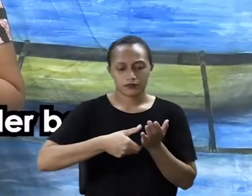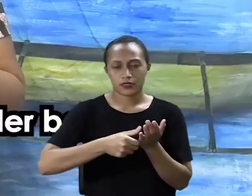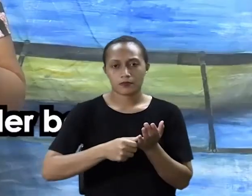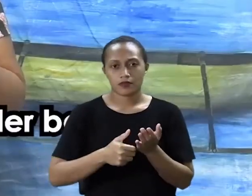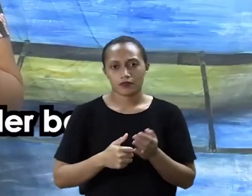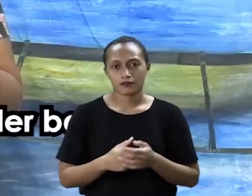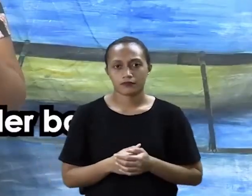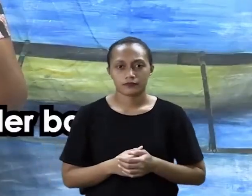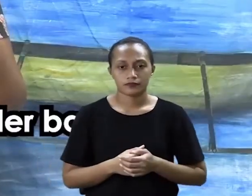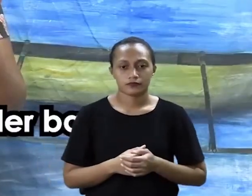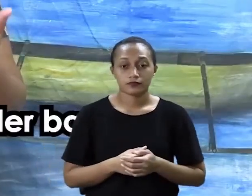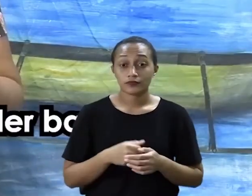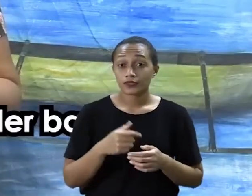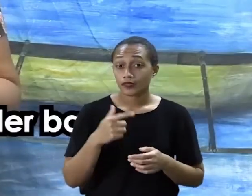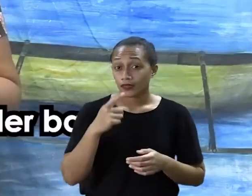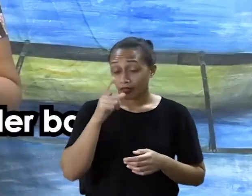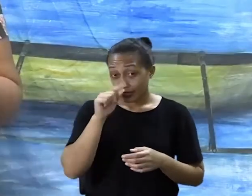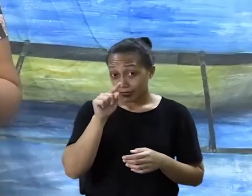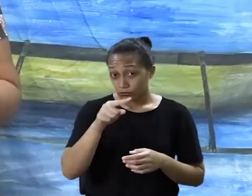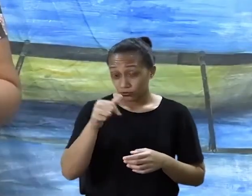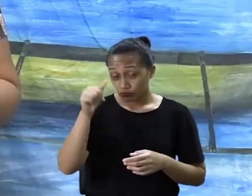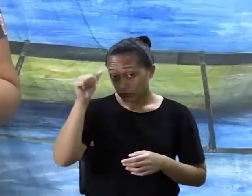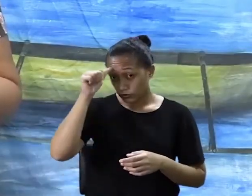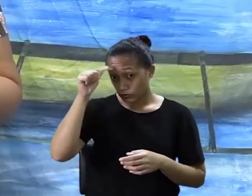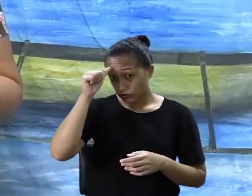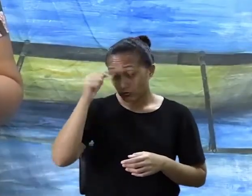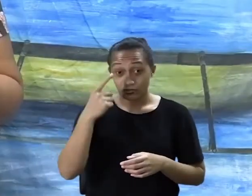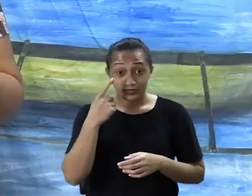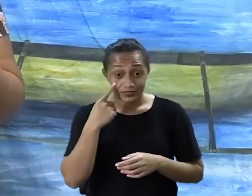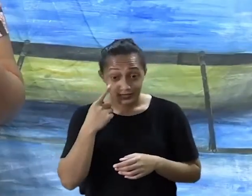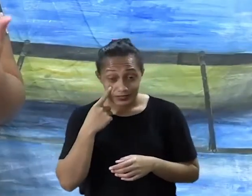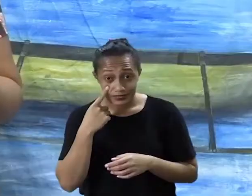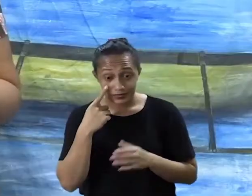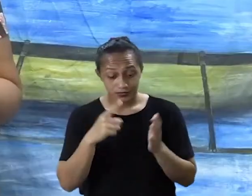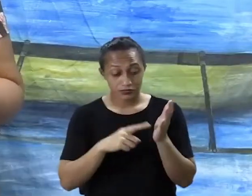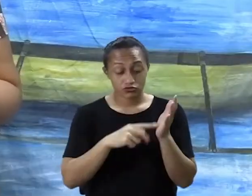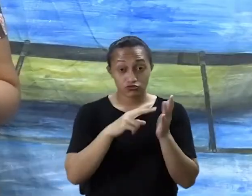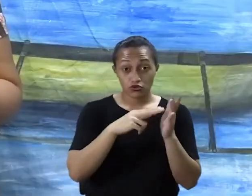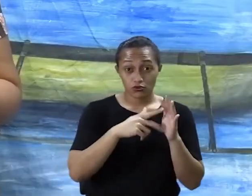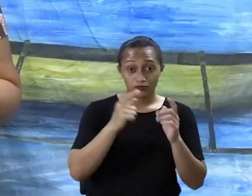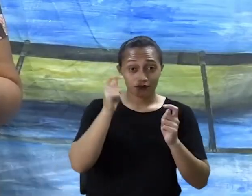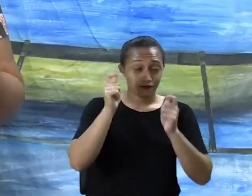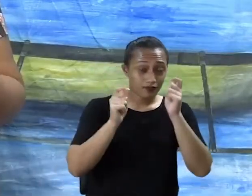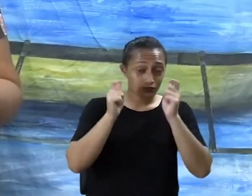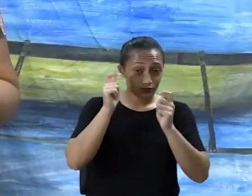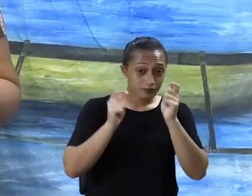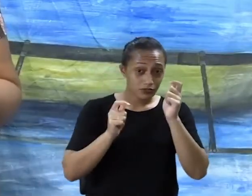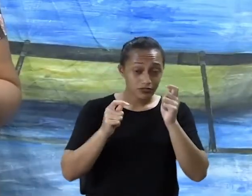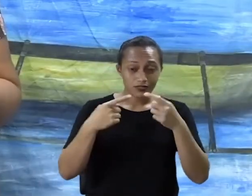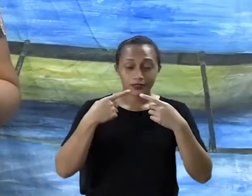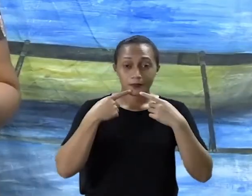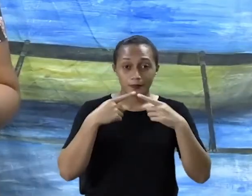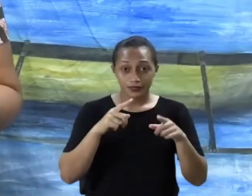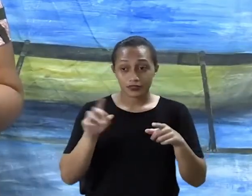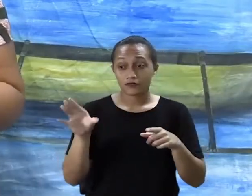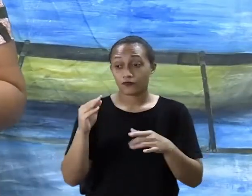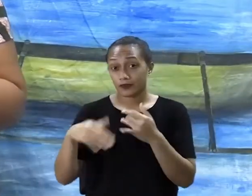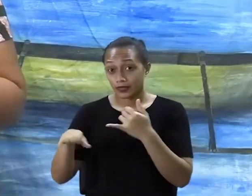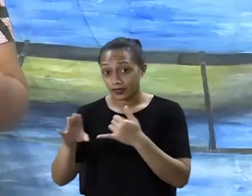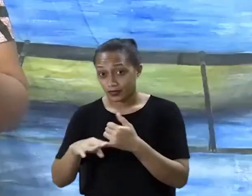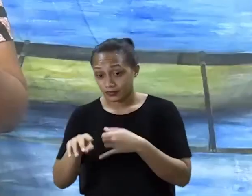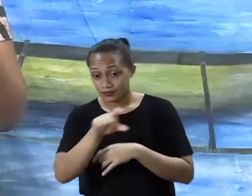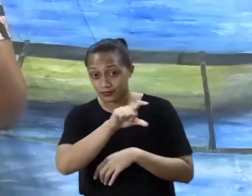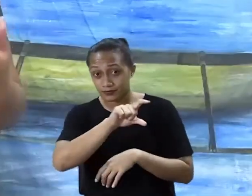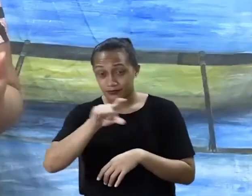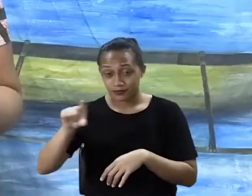back. Now can you identify the tone and the facial expression and the message from the last